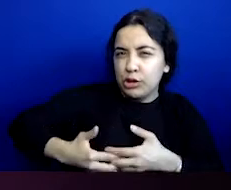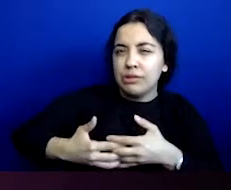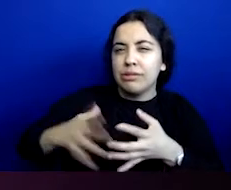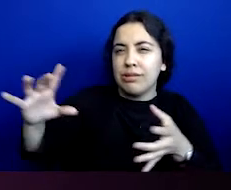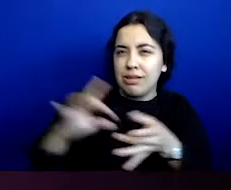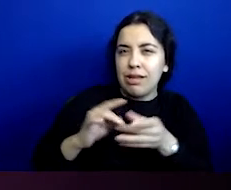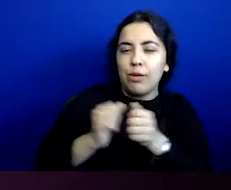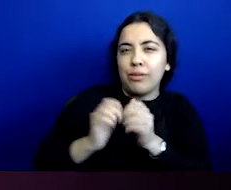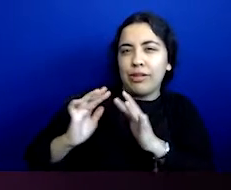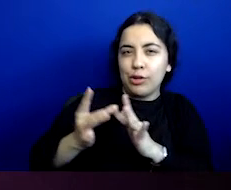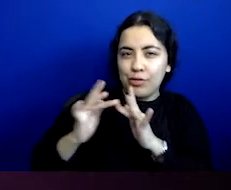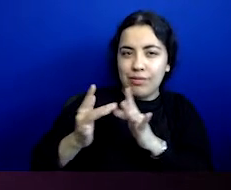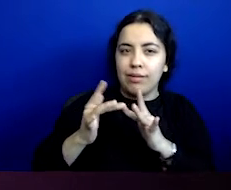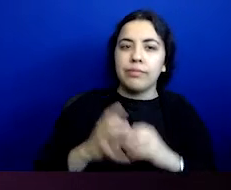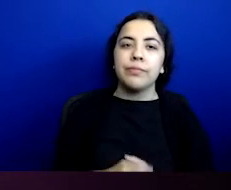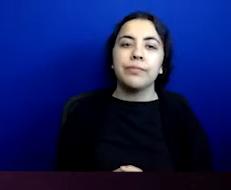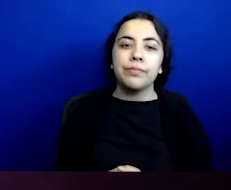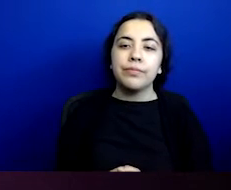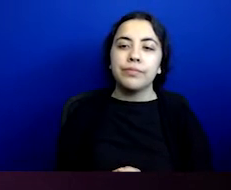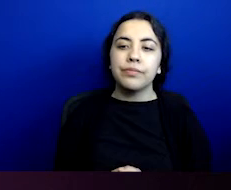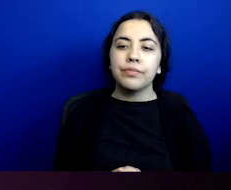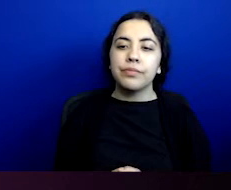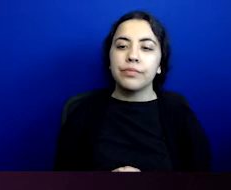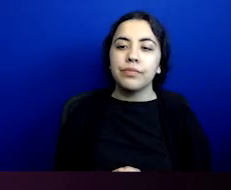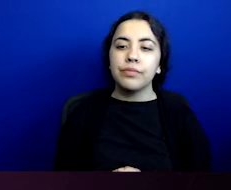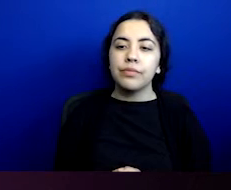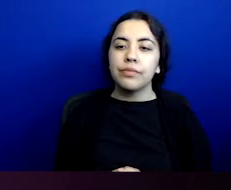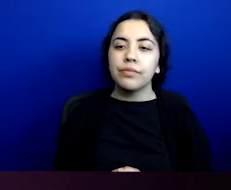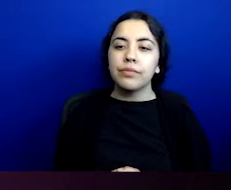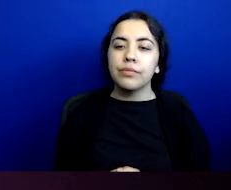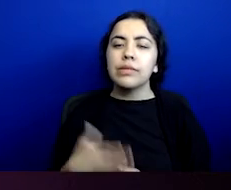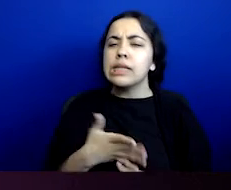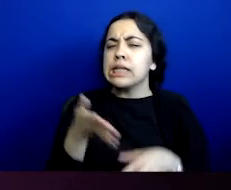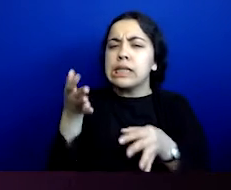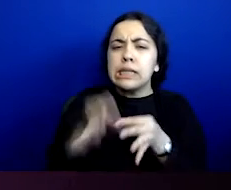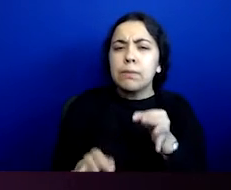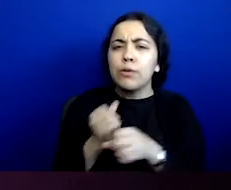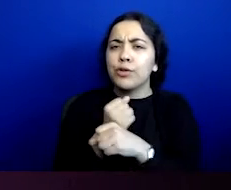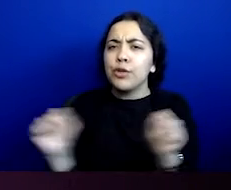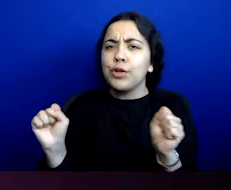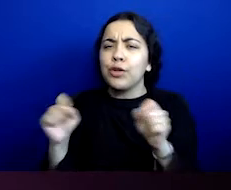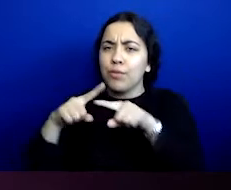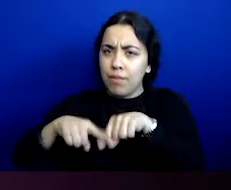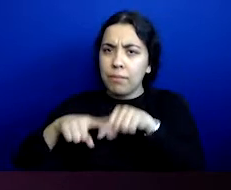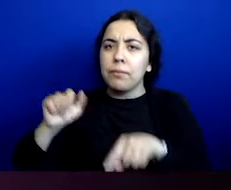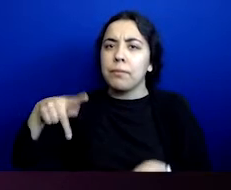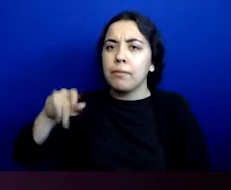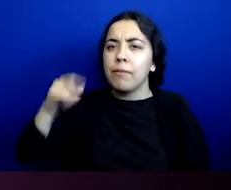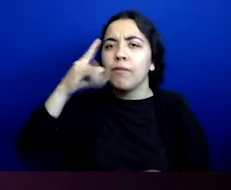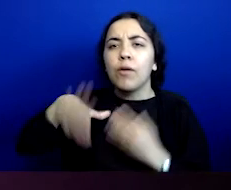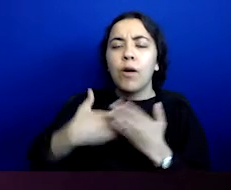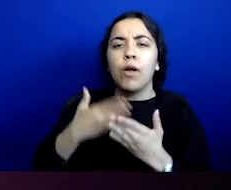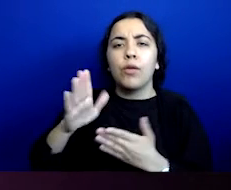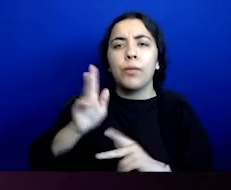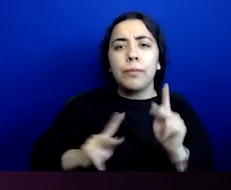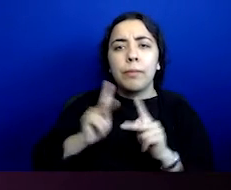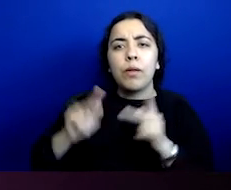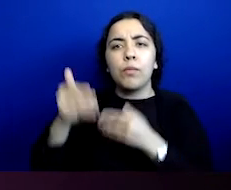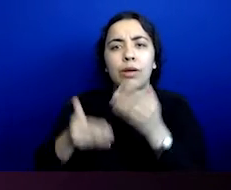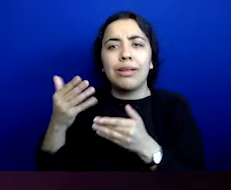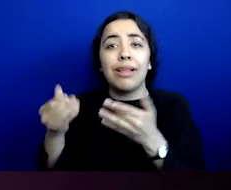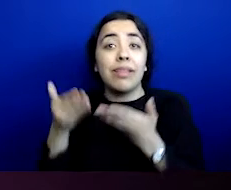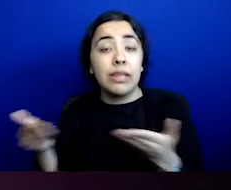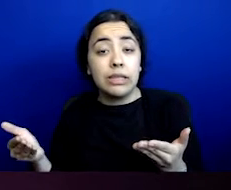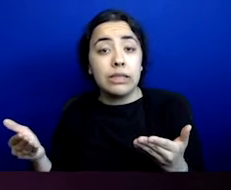basically connected to the internet. This is a simple, secure, and reliable API for all your people, processes,